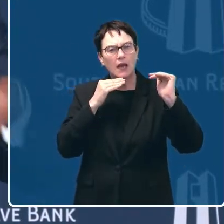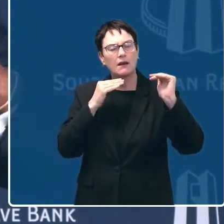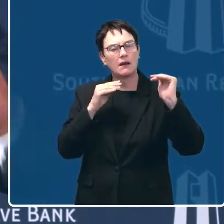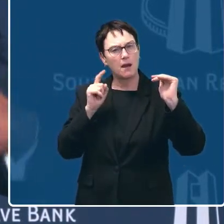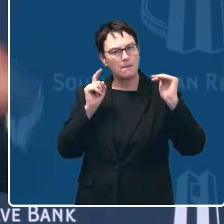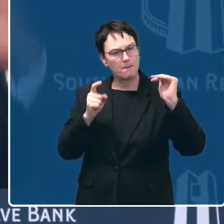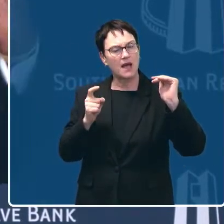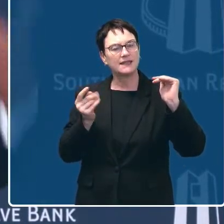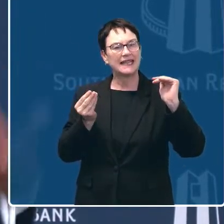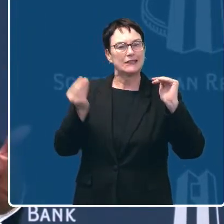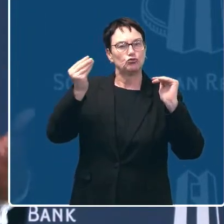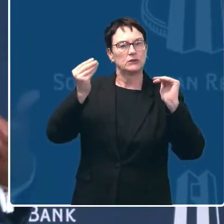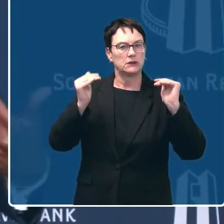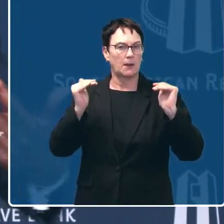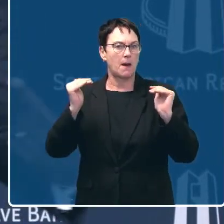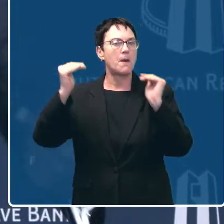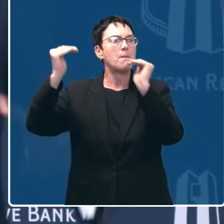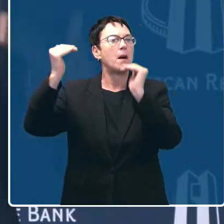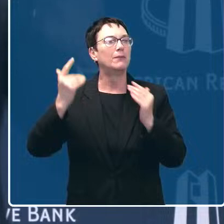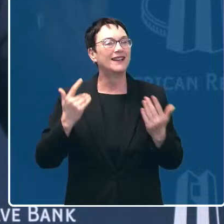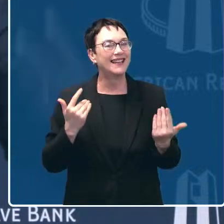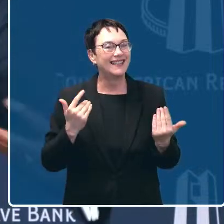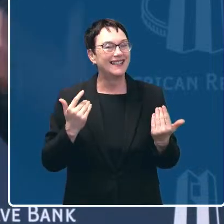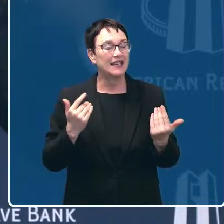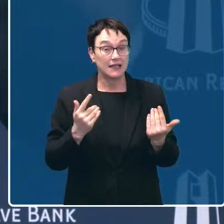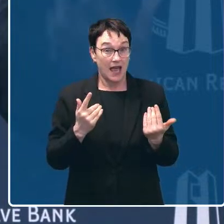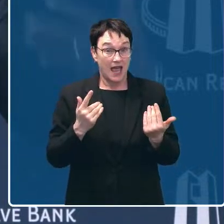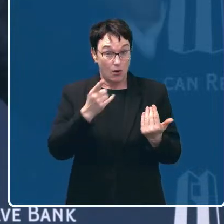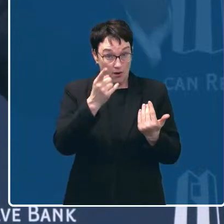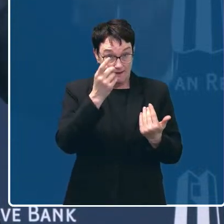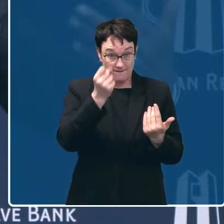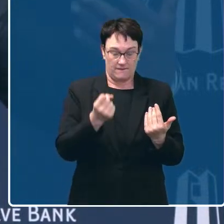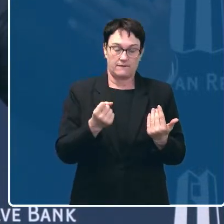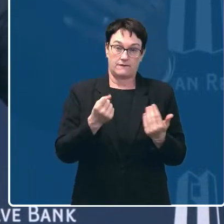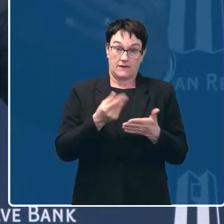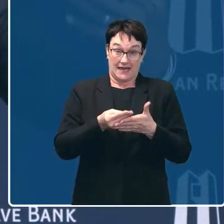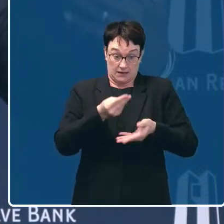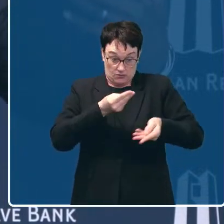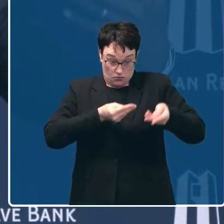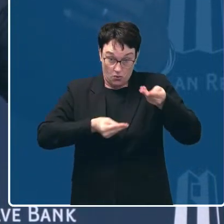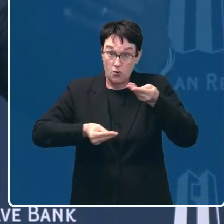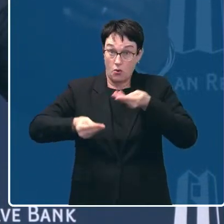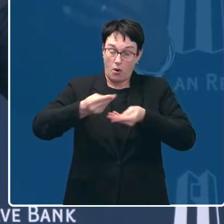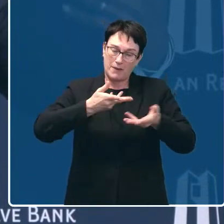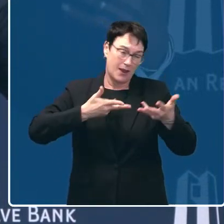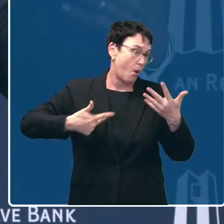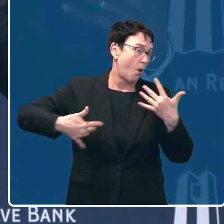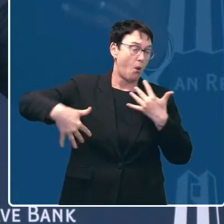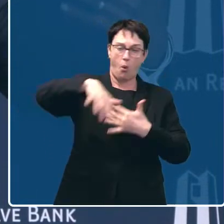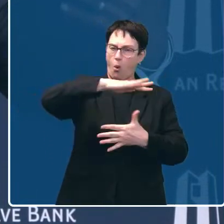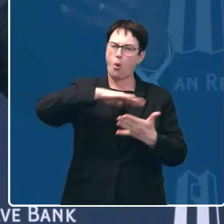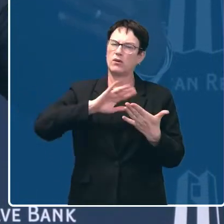inflation, because what you have is that you have the entire economy